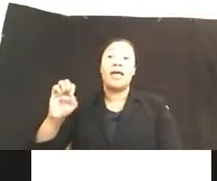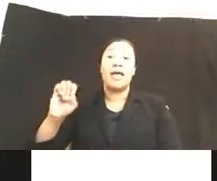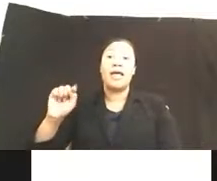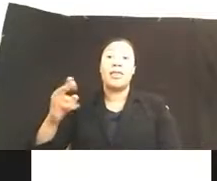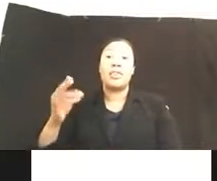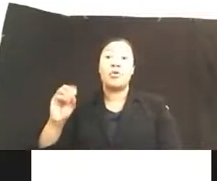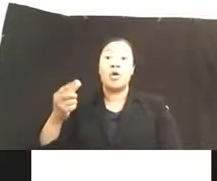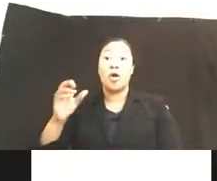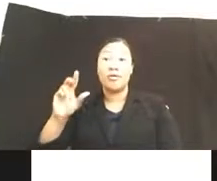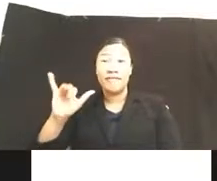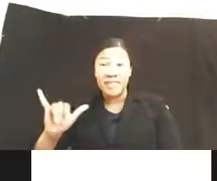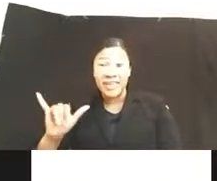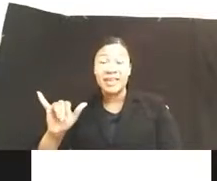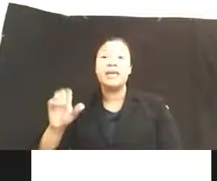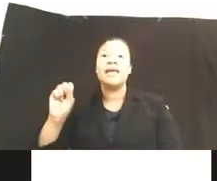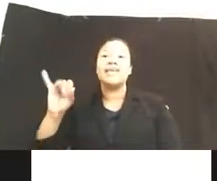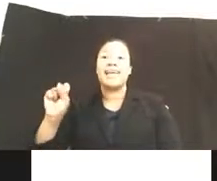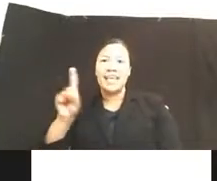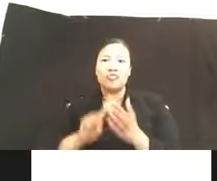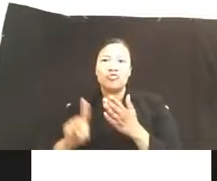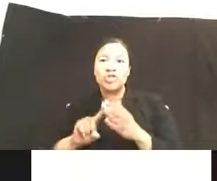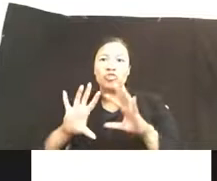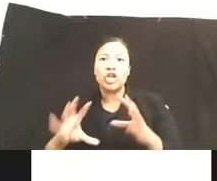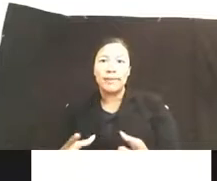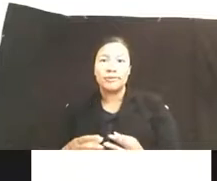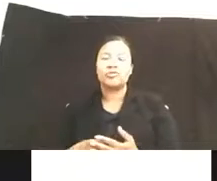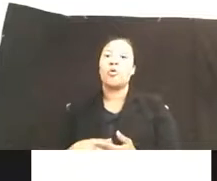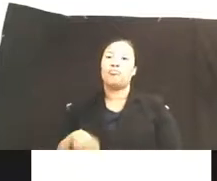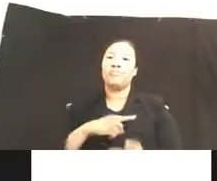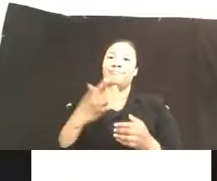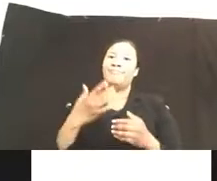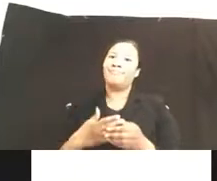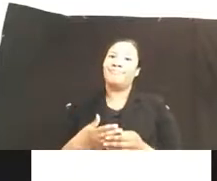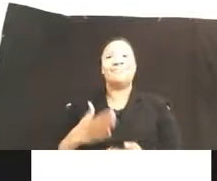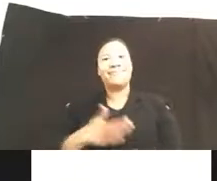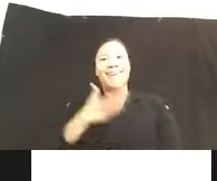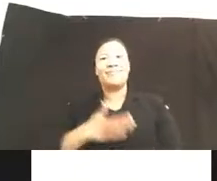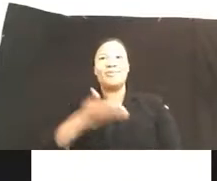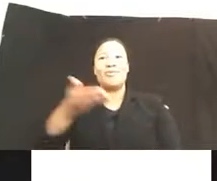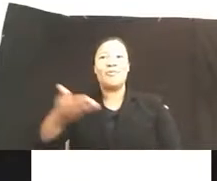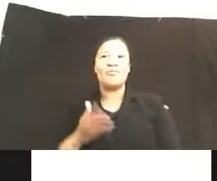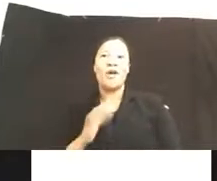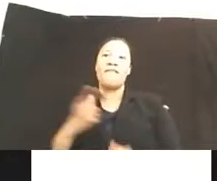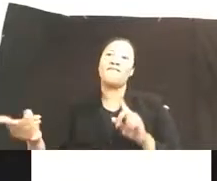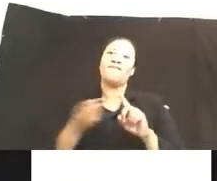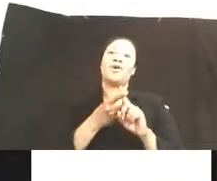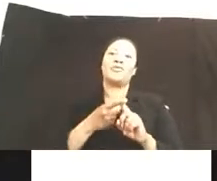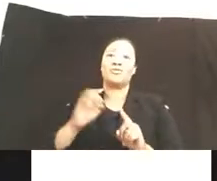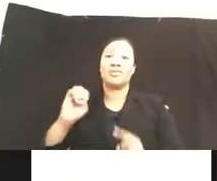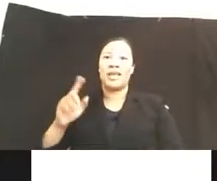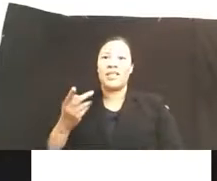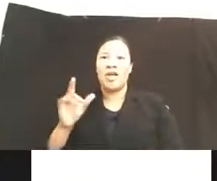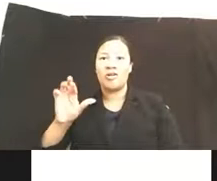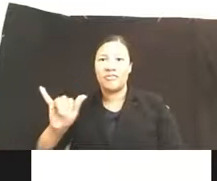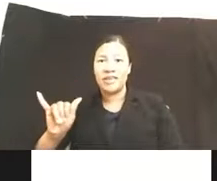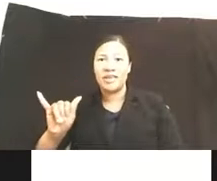Cluster. Garrett and I are delighted to welcome you to our first Ethnographies of Empire event of the 2021 academic